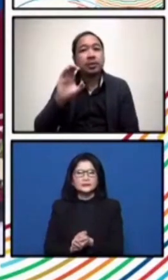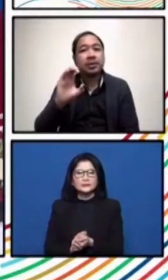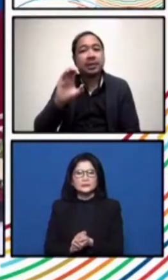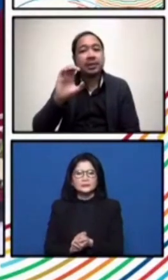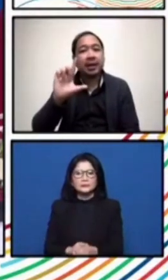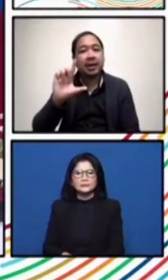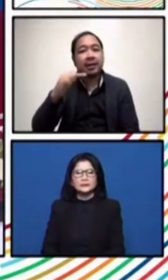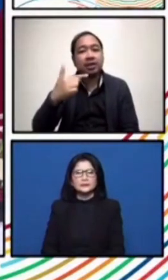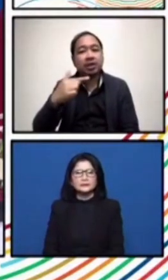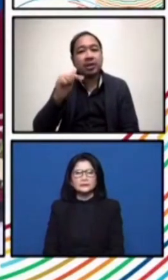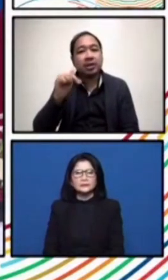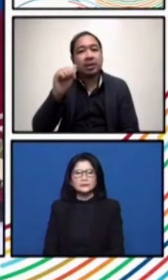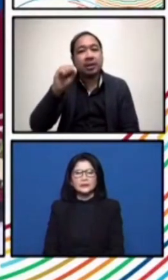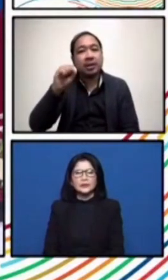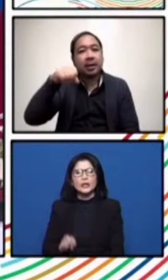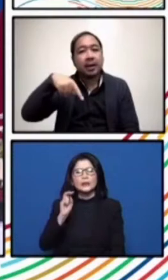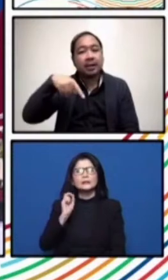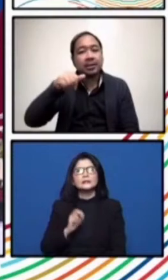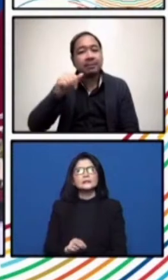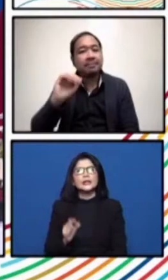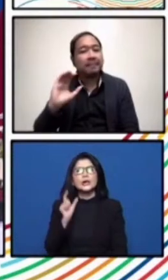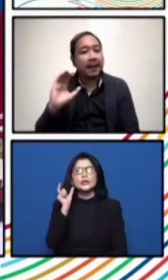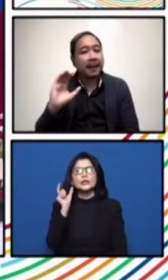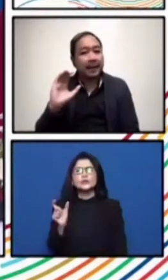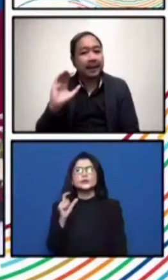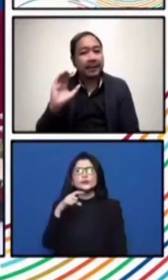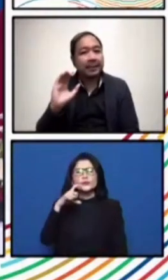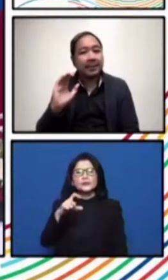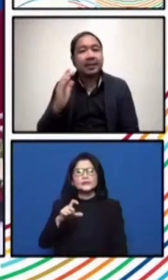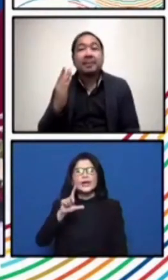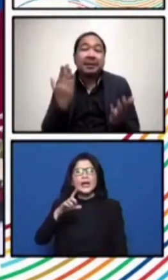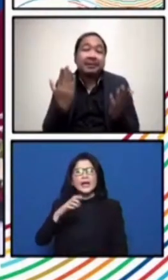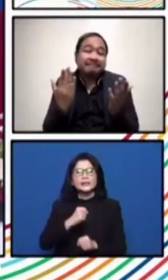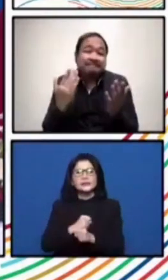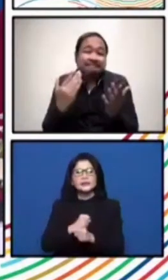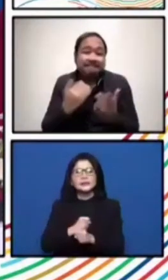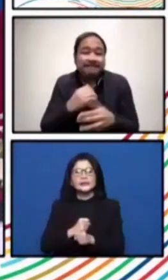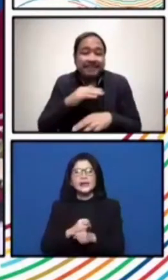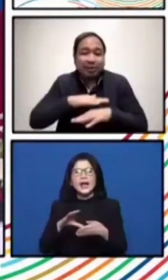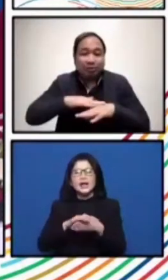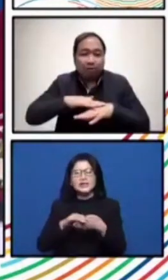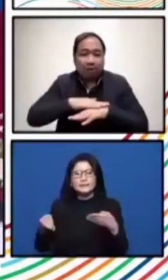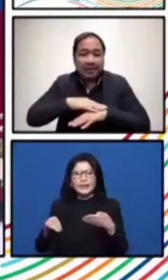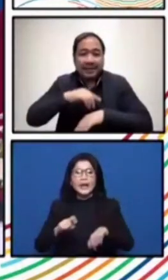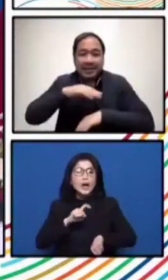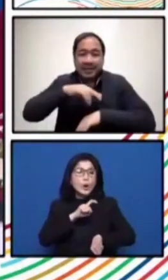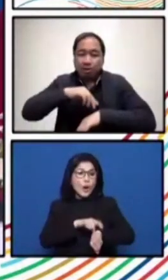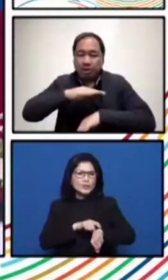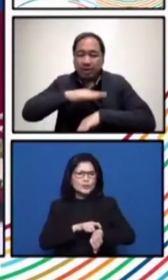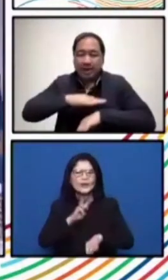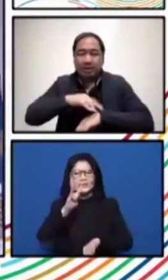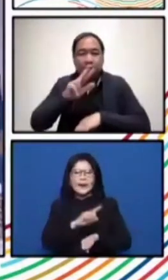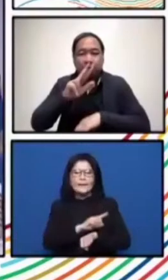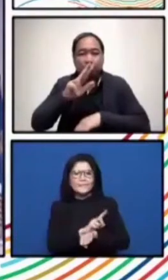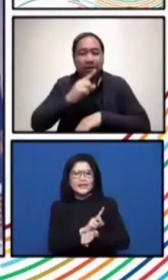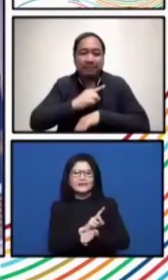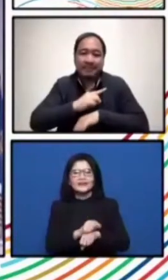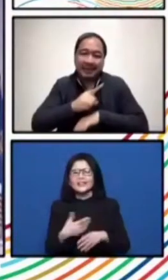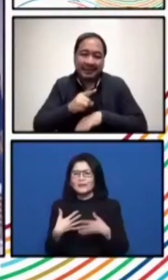uh time is yours unfortunately only three minutes please it's fine